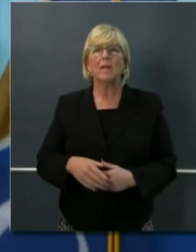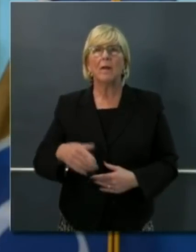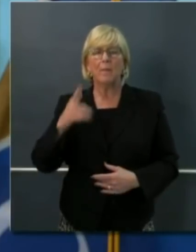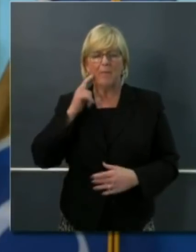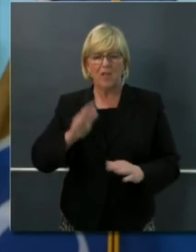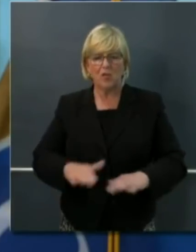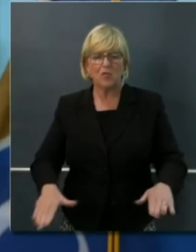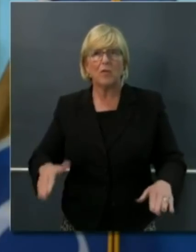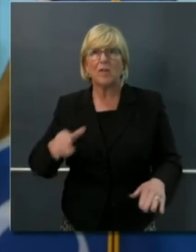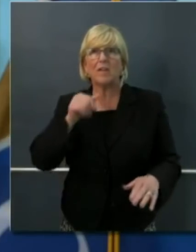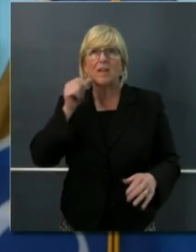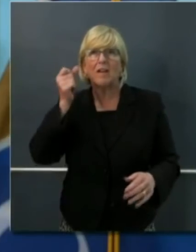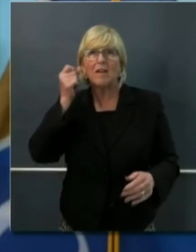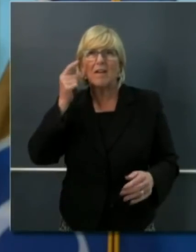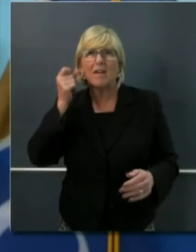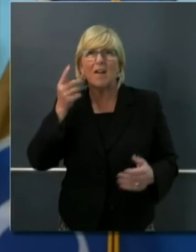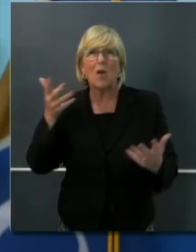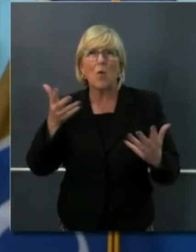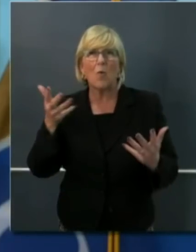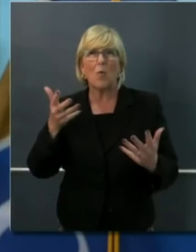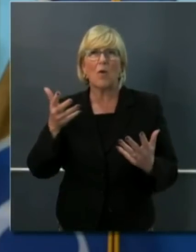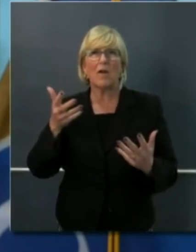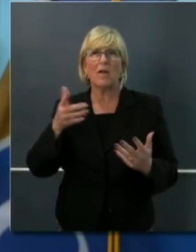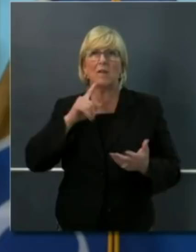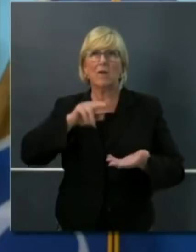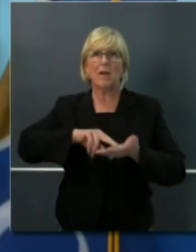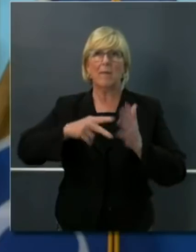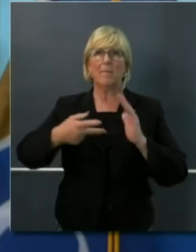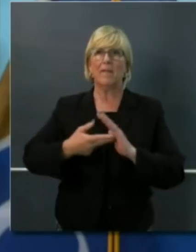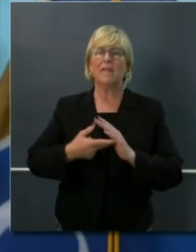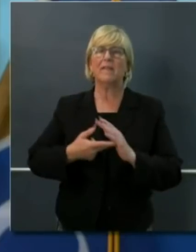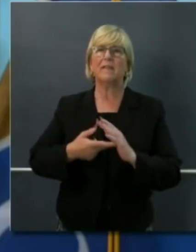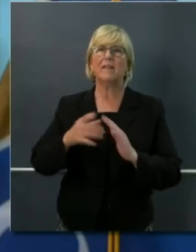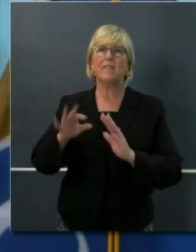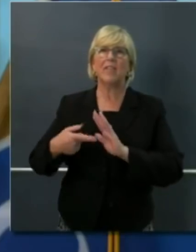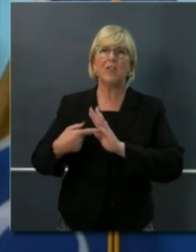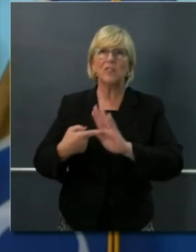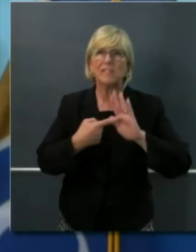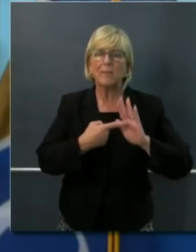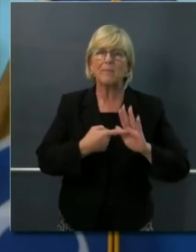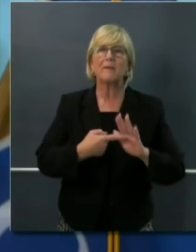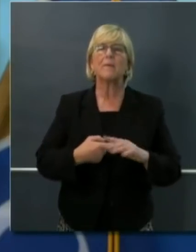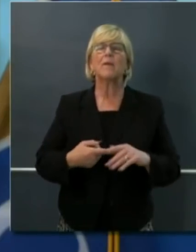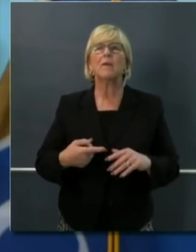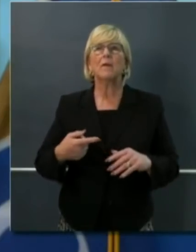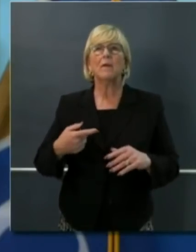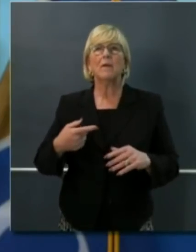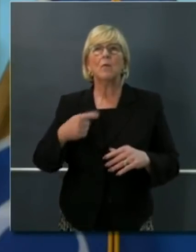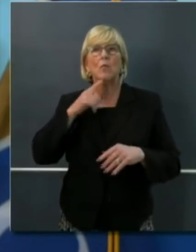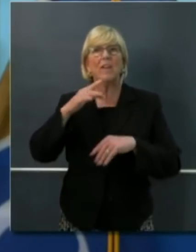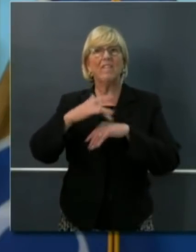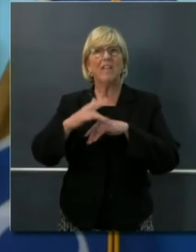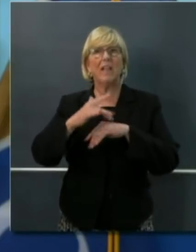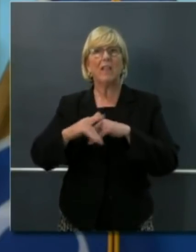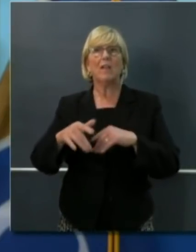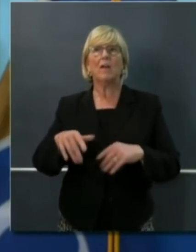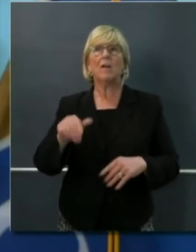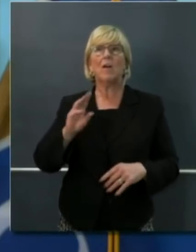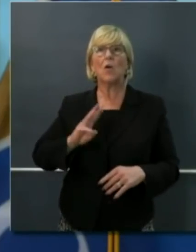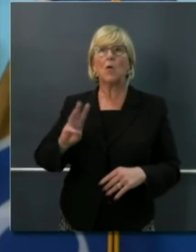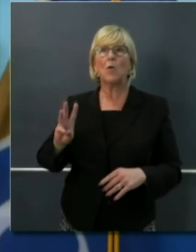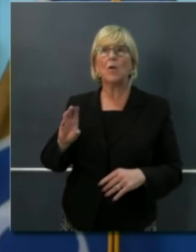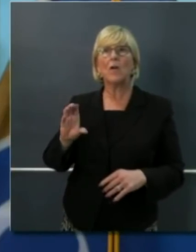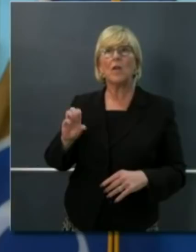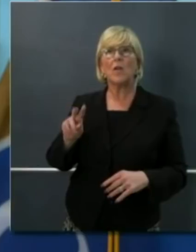advance verbally what you and I are able to advance in terms of our symptoms and our needs. We made available a website,